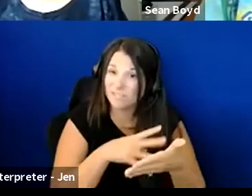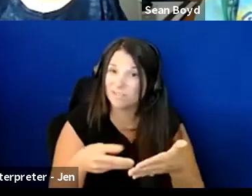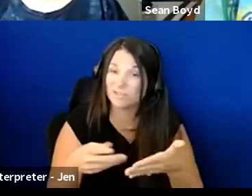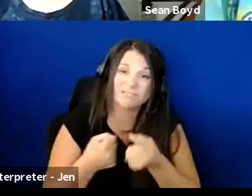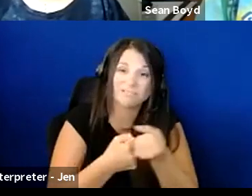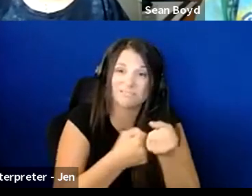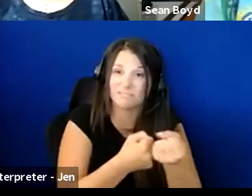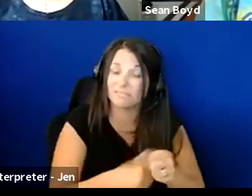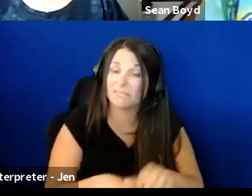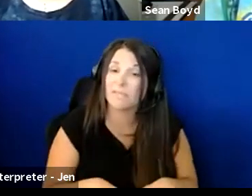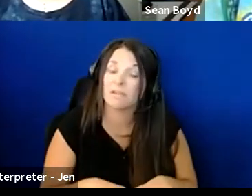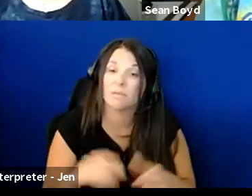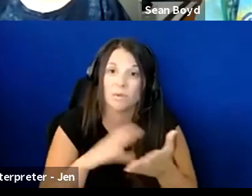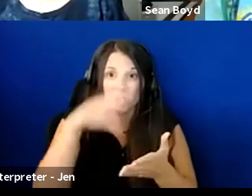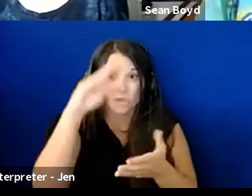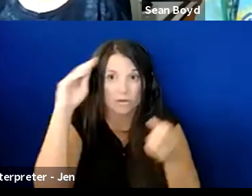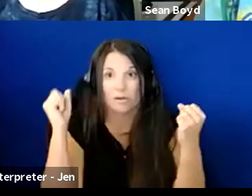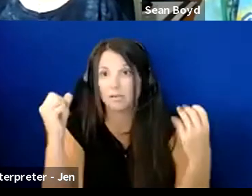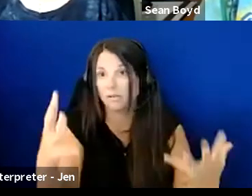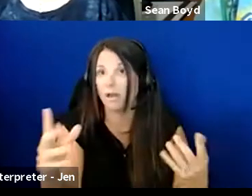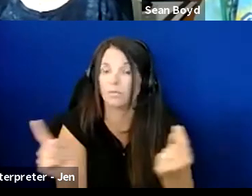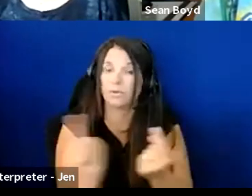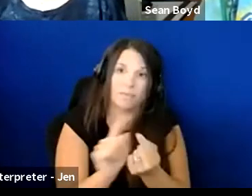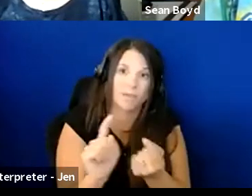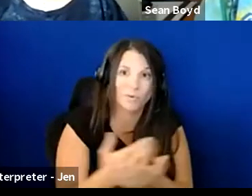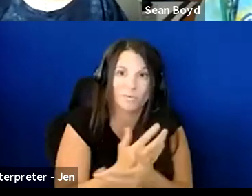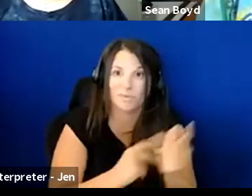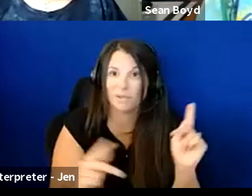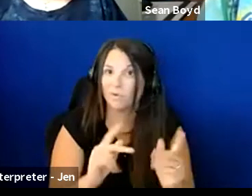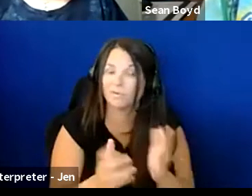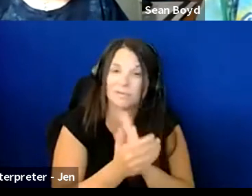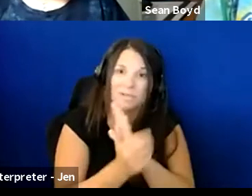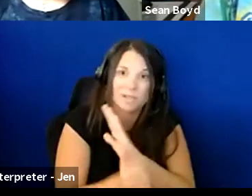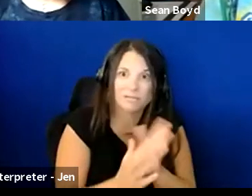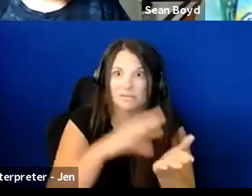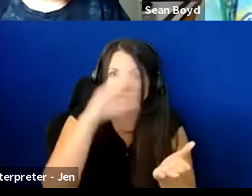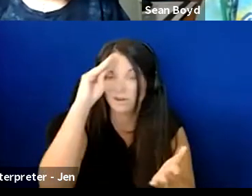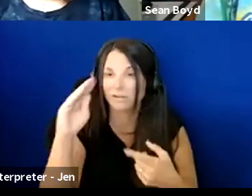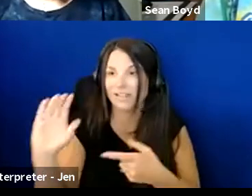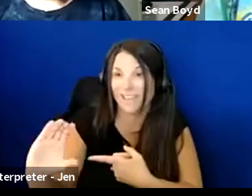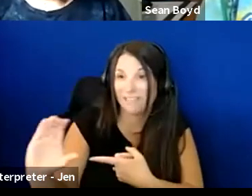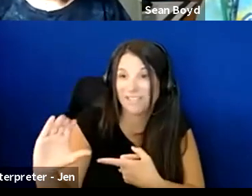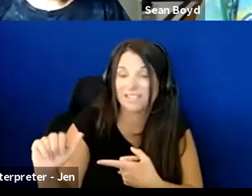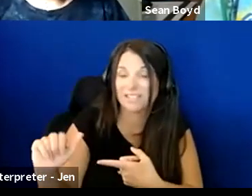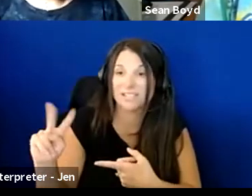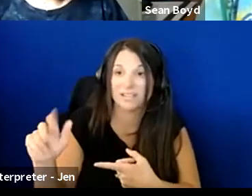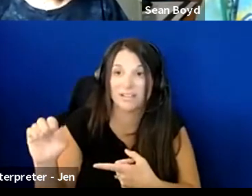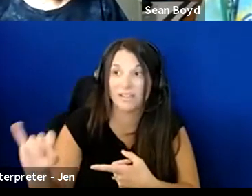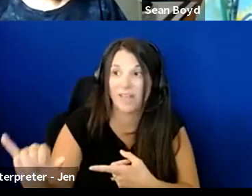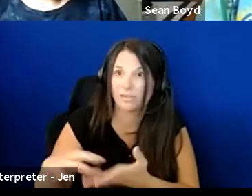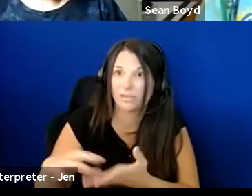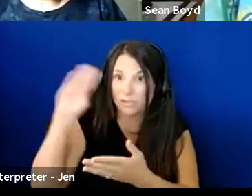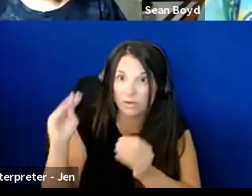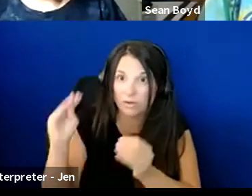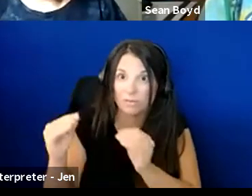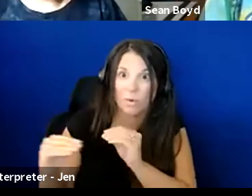meet people, learn new skills, and learn how to use Canvas better, and we can become better